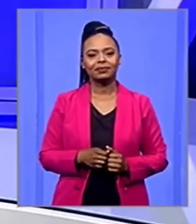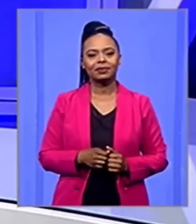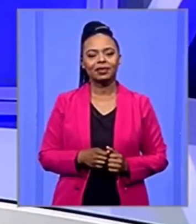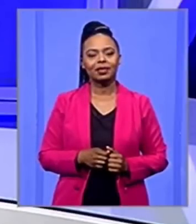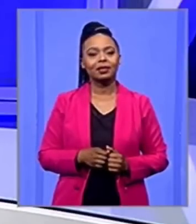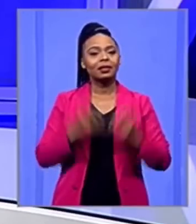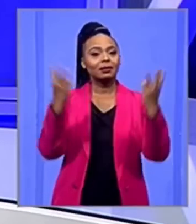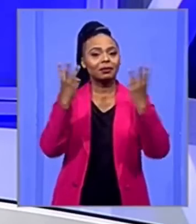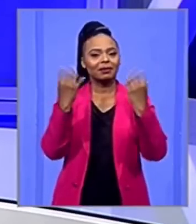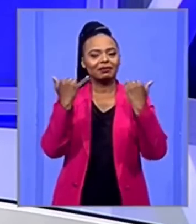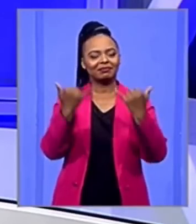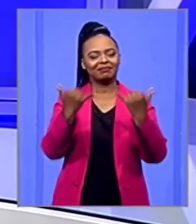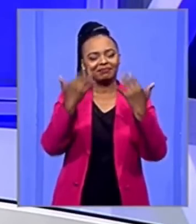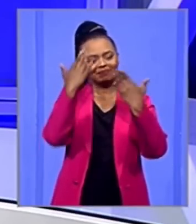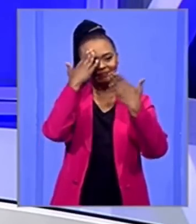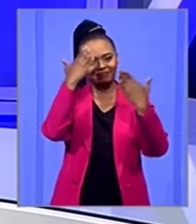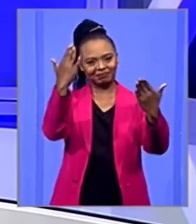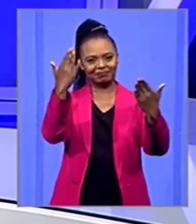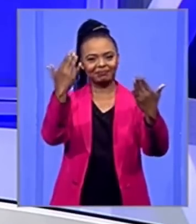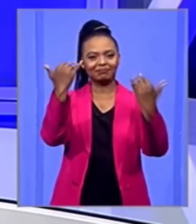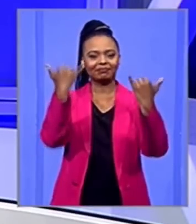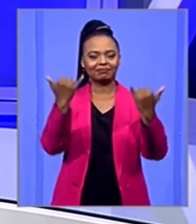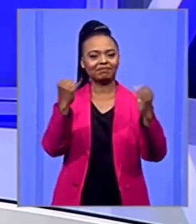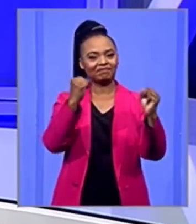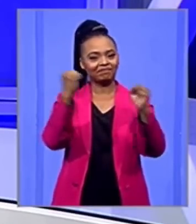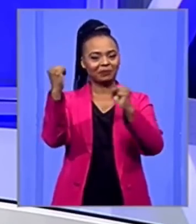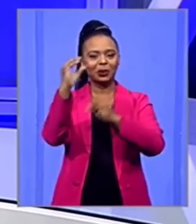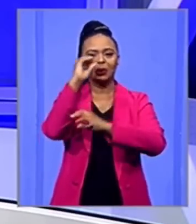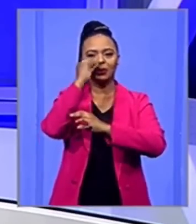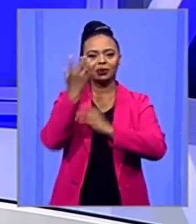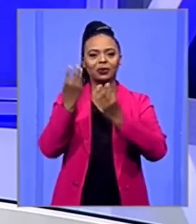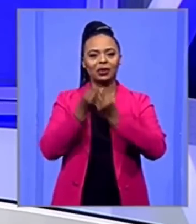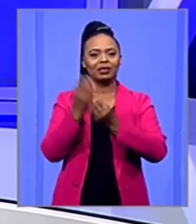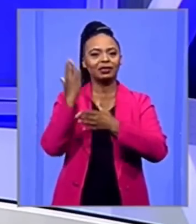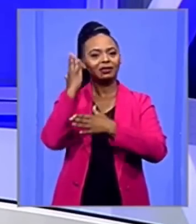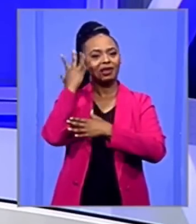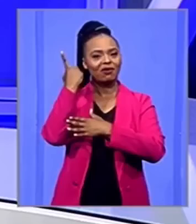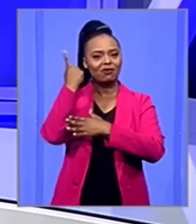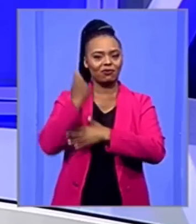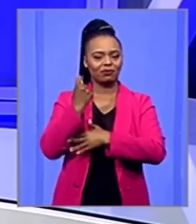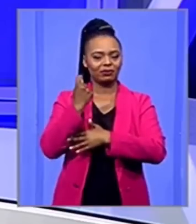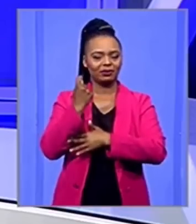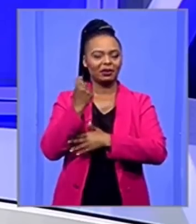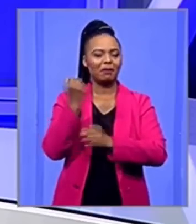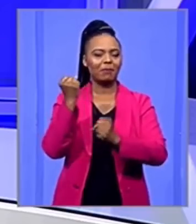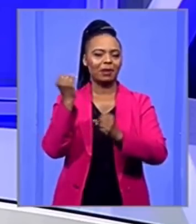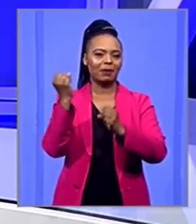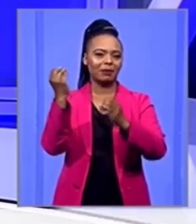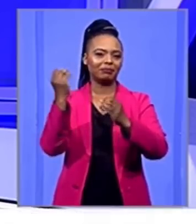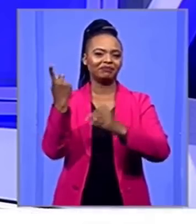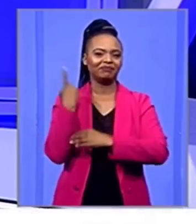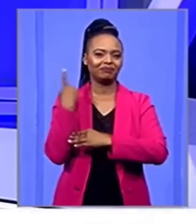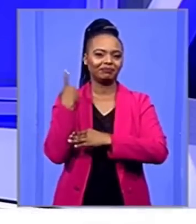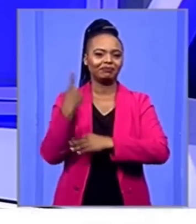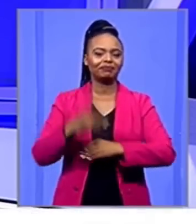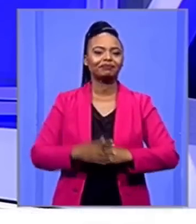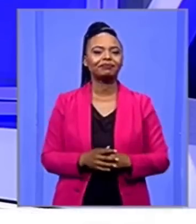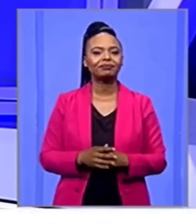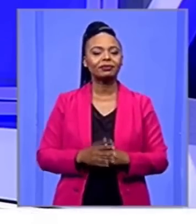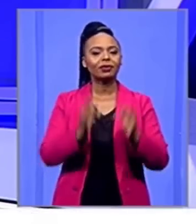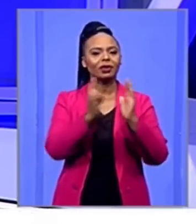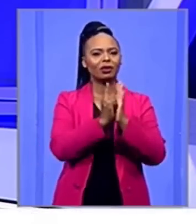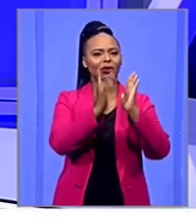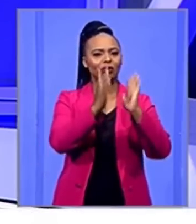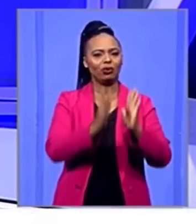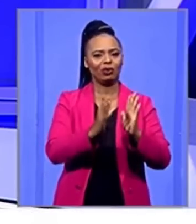Batho bešo thobela ke lesolela madireng a letšatši le mošomi mmogo Tryphos Ntswelengwe. Moemedi wa molao